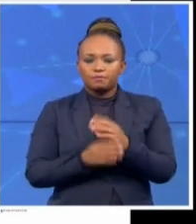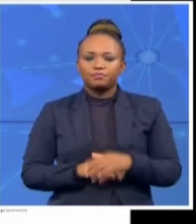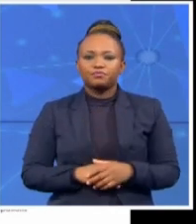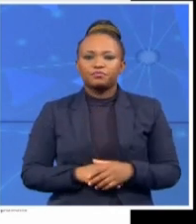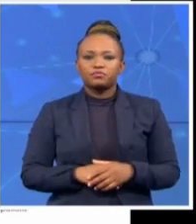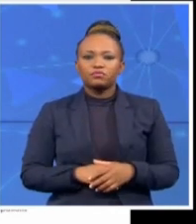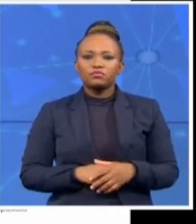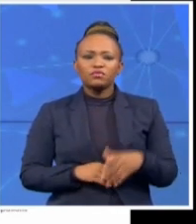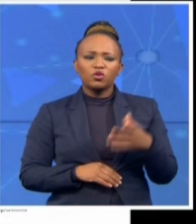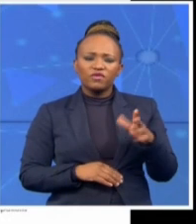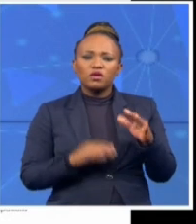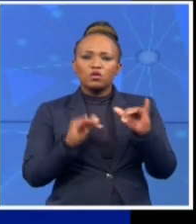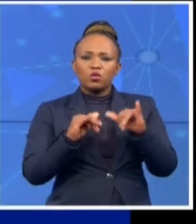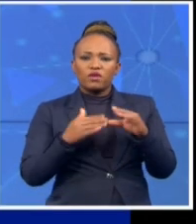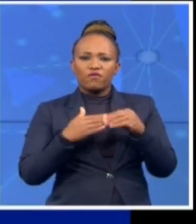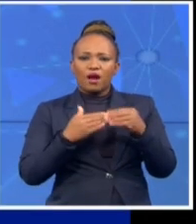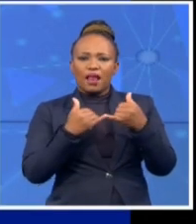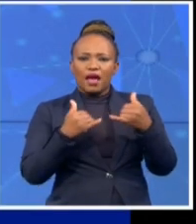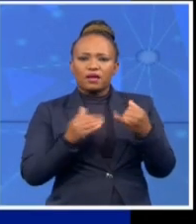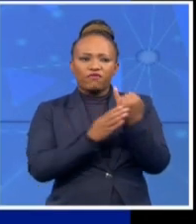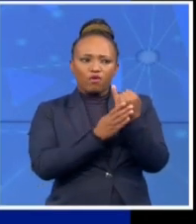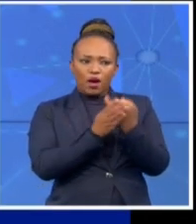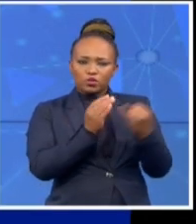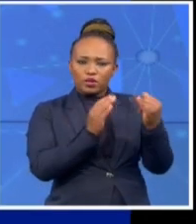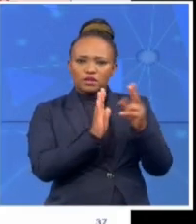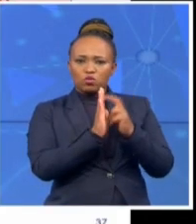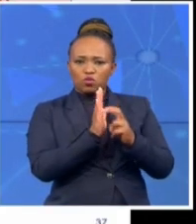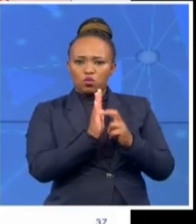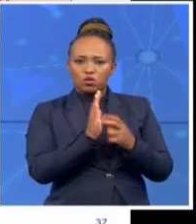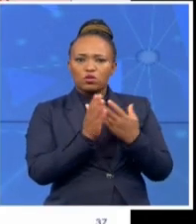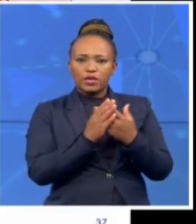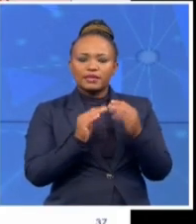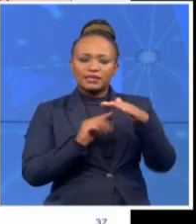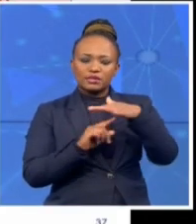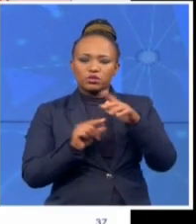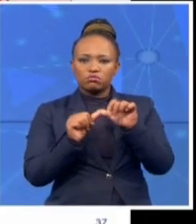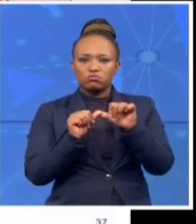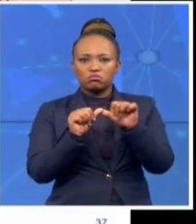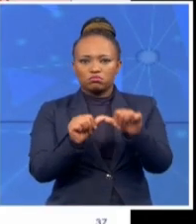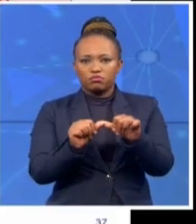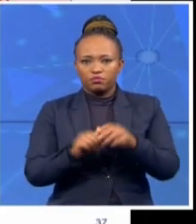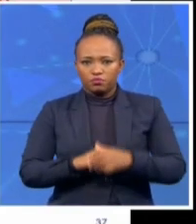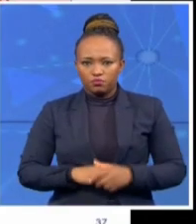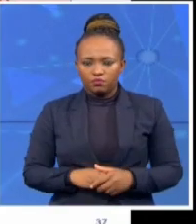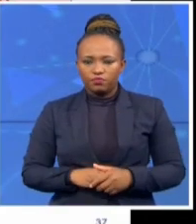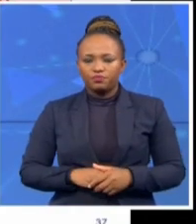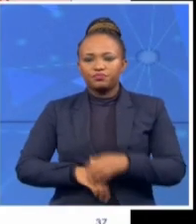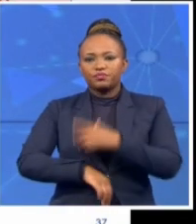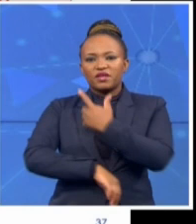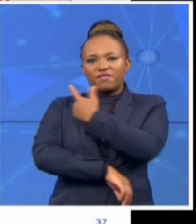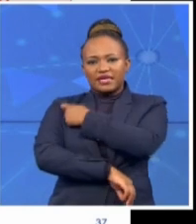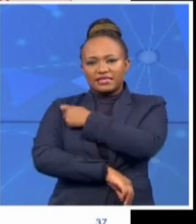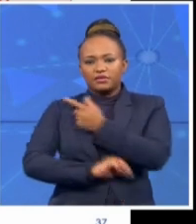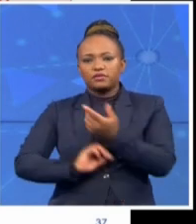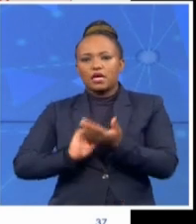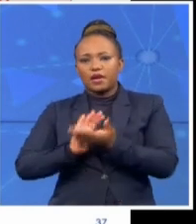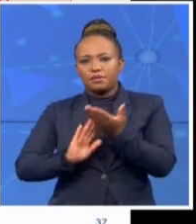that we can stabilize the situation going forward. So the vaccine implementation update for today, up until